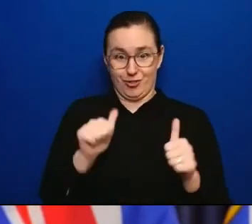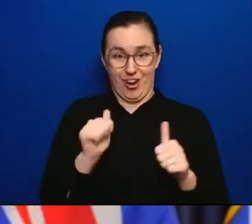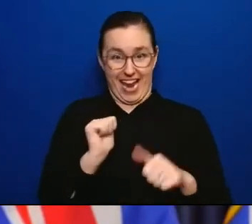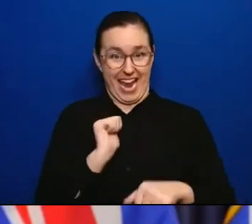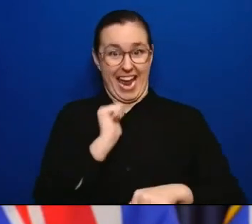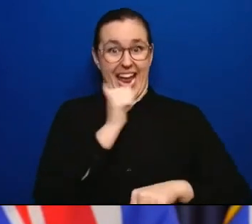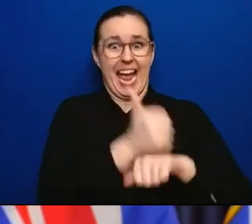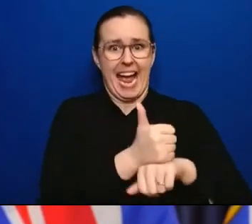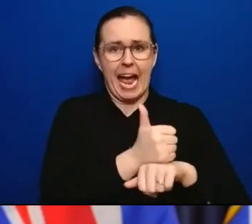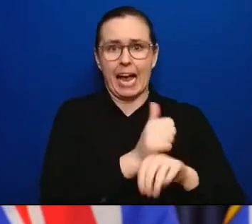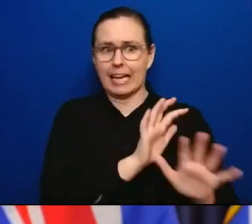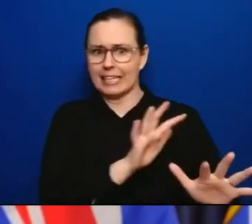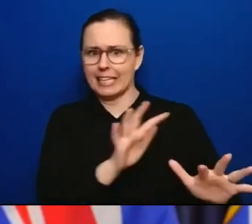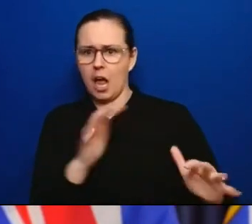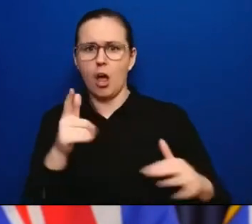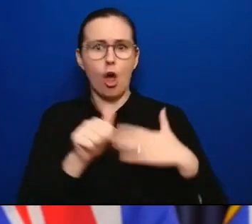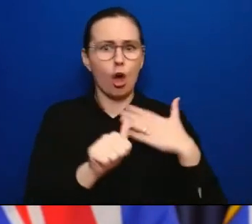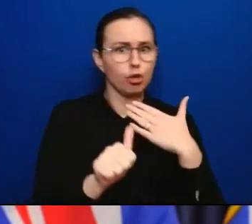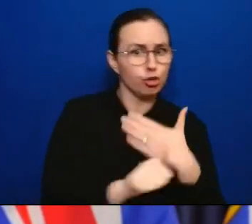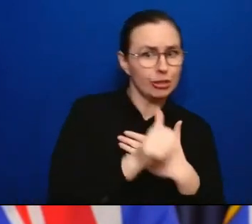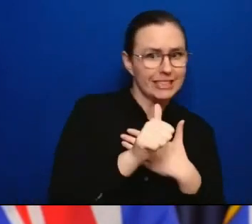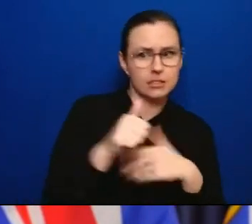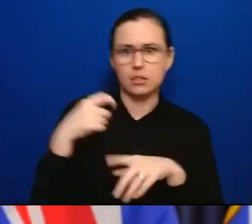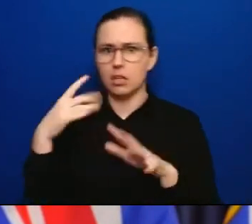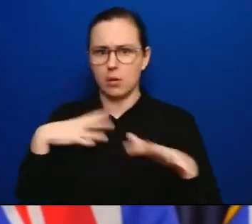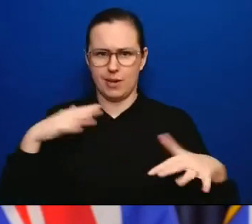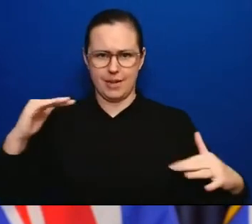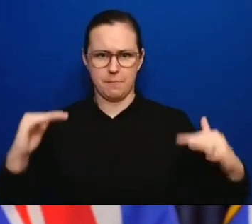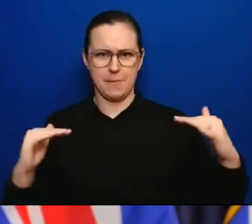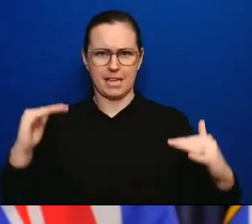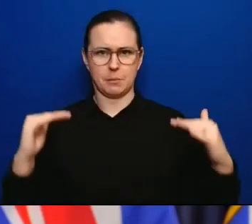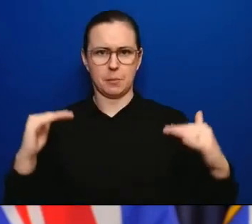and the reason there has been consistency has been the